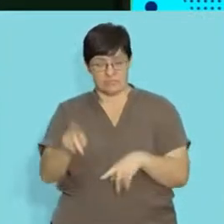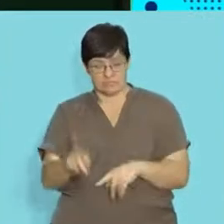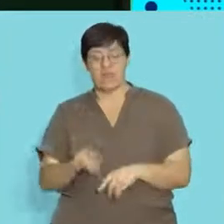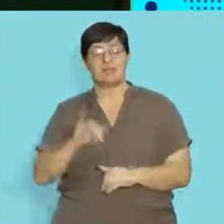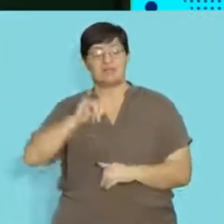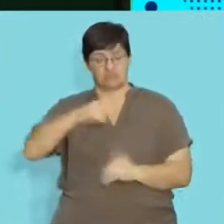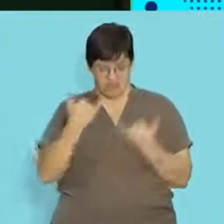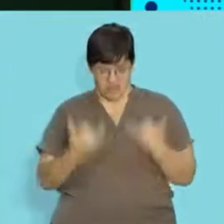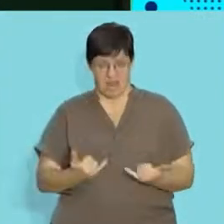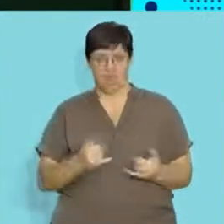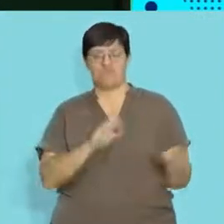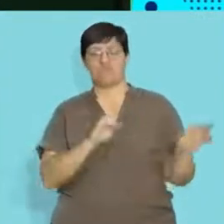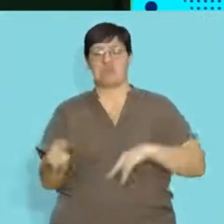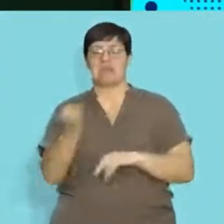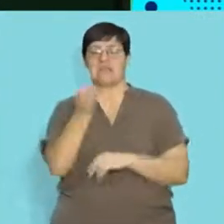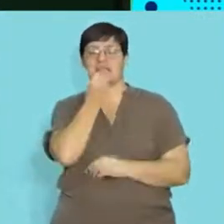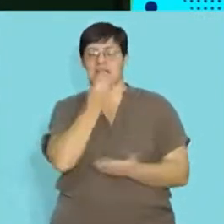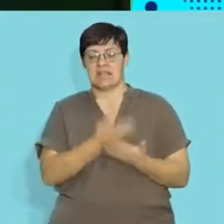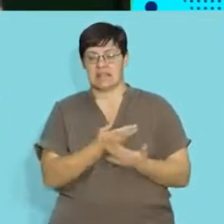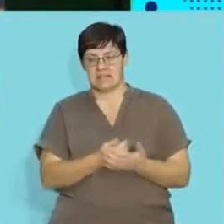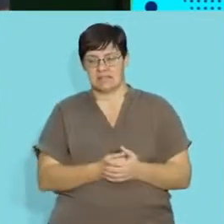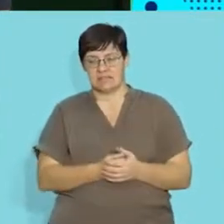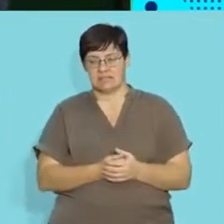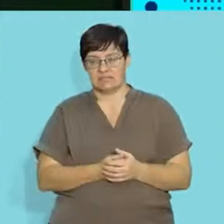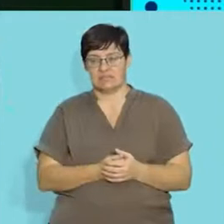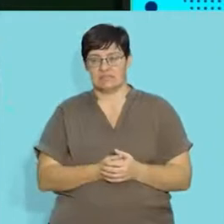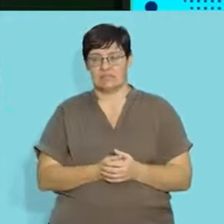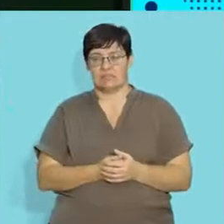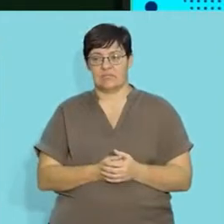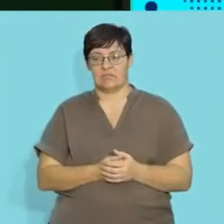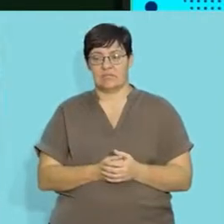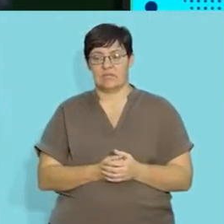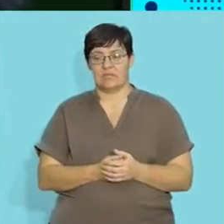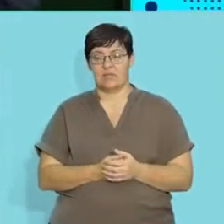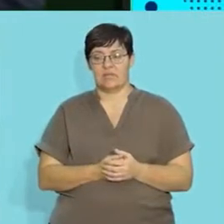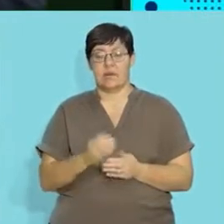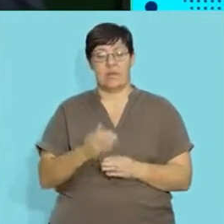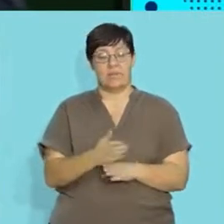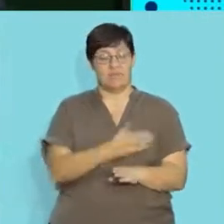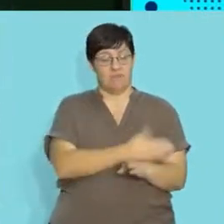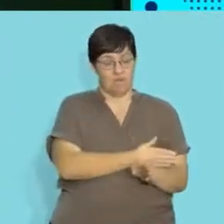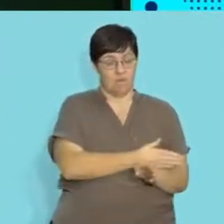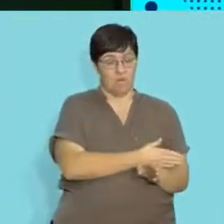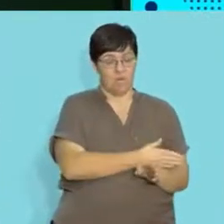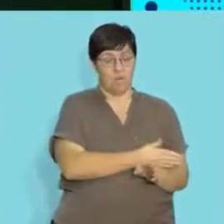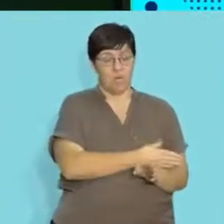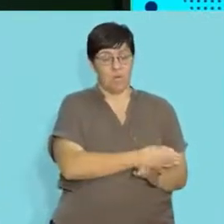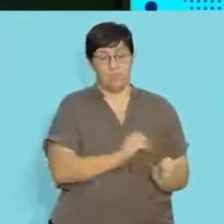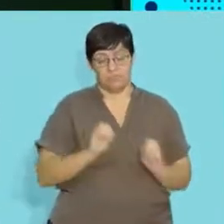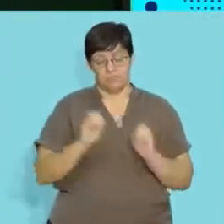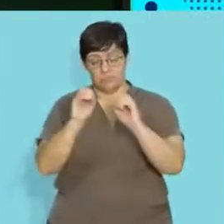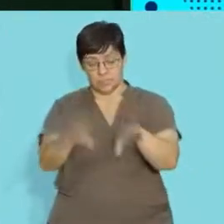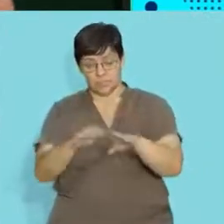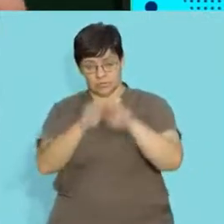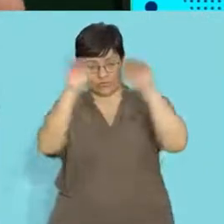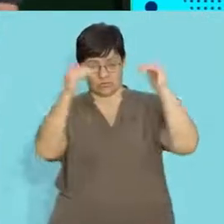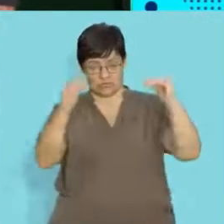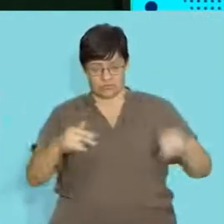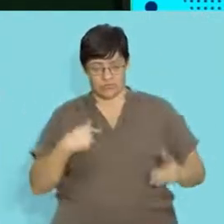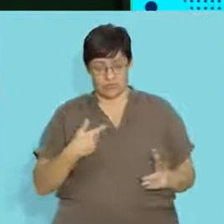store that they're just ripe and ready to be consumed. And so soon before these fruit are placed onto